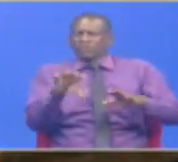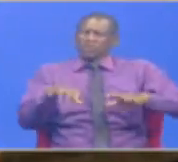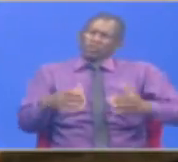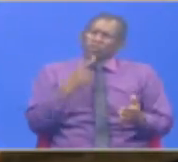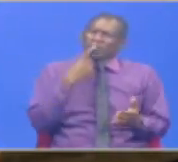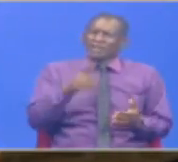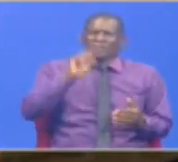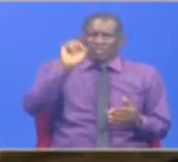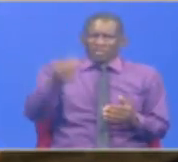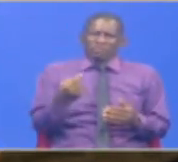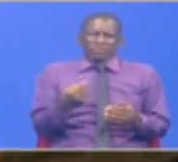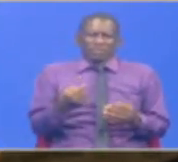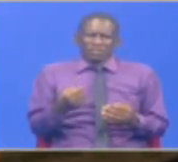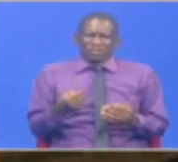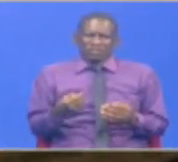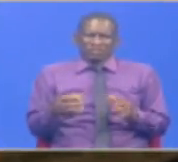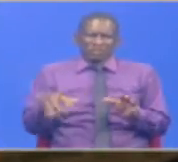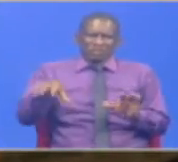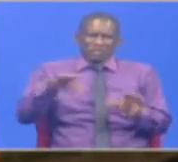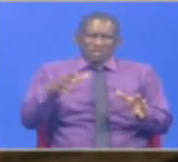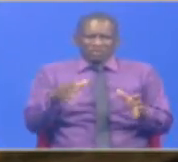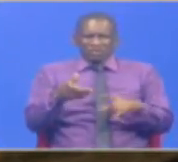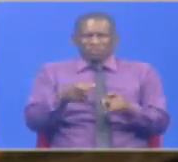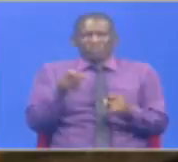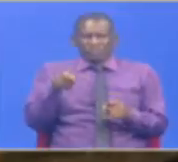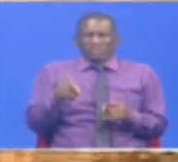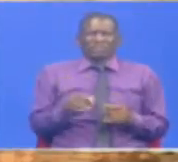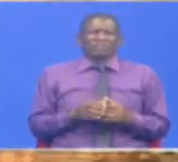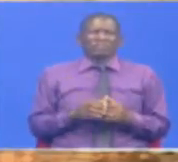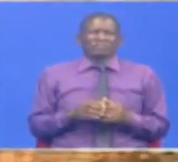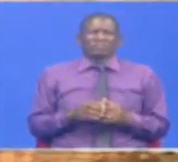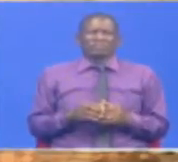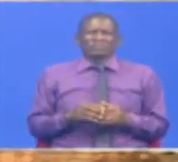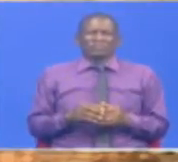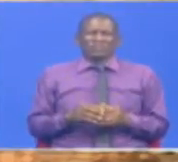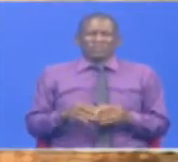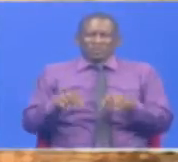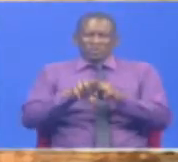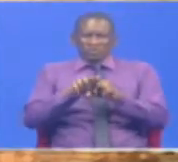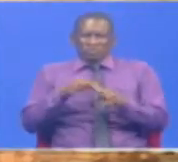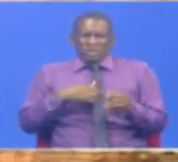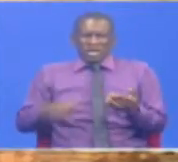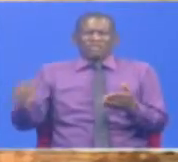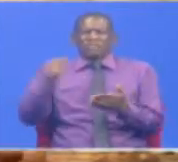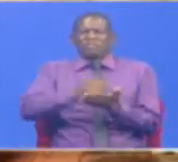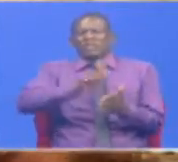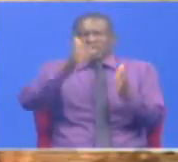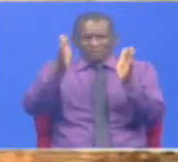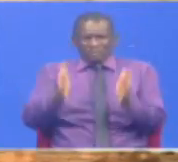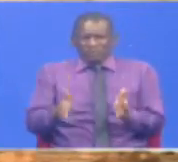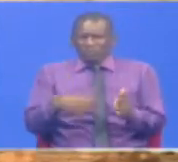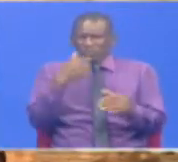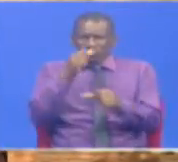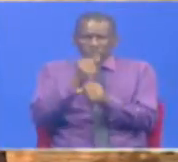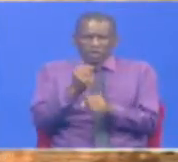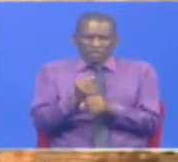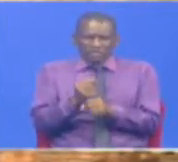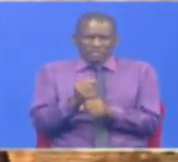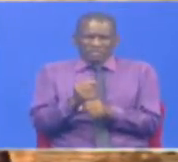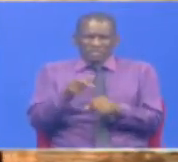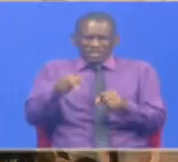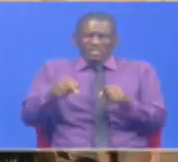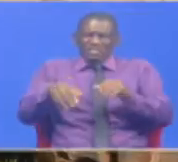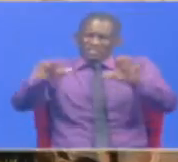now our vermi composting units here. I've also employed someone else who works in this